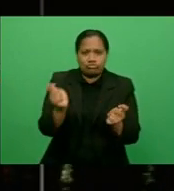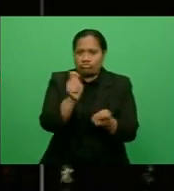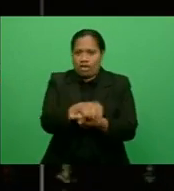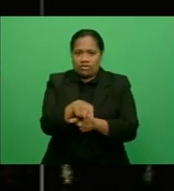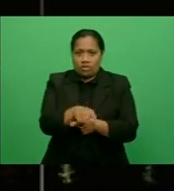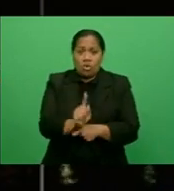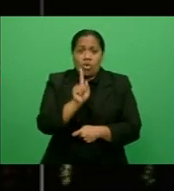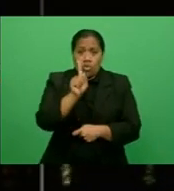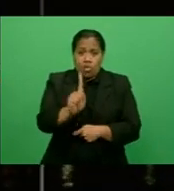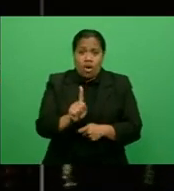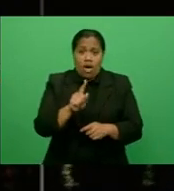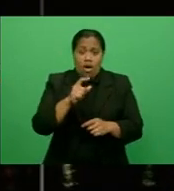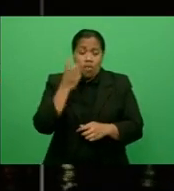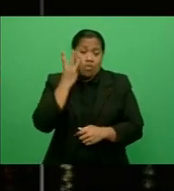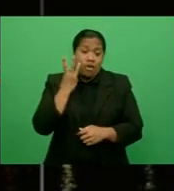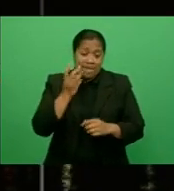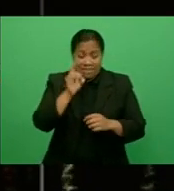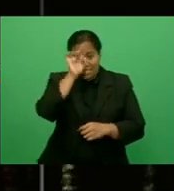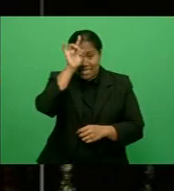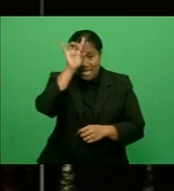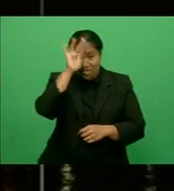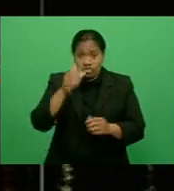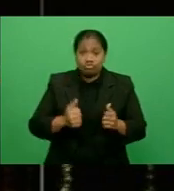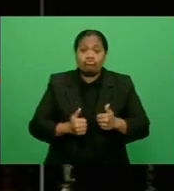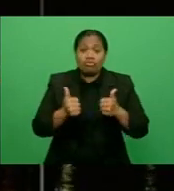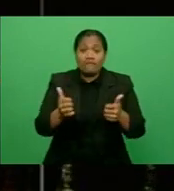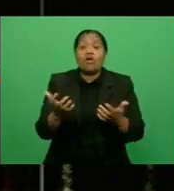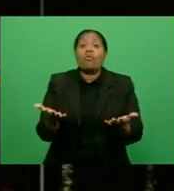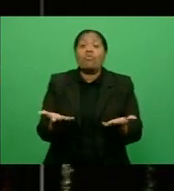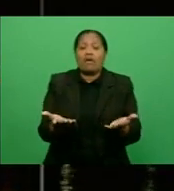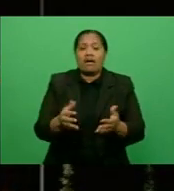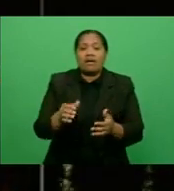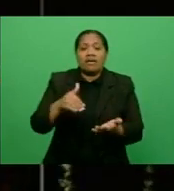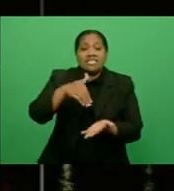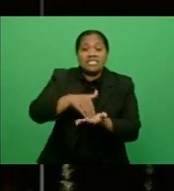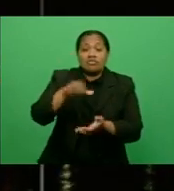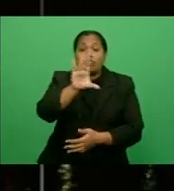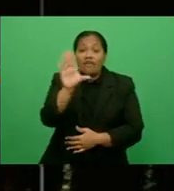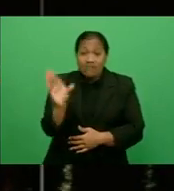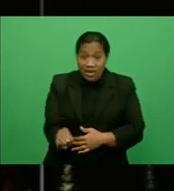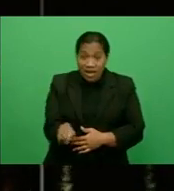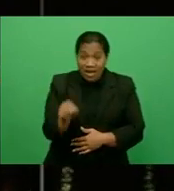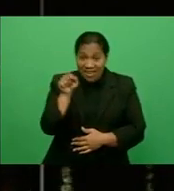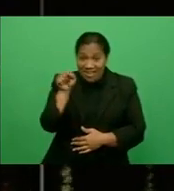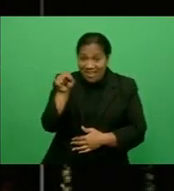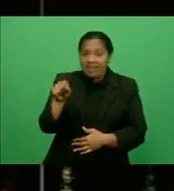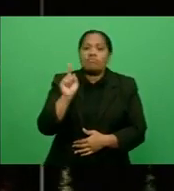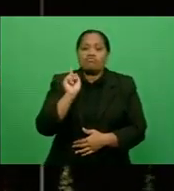one woman taxi driver in Democratic Republic of Congo's region of Beni where violence against women